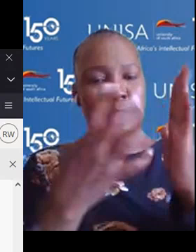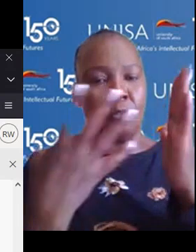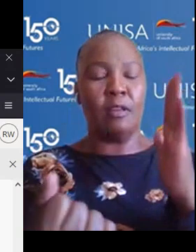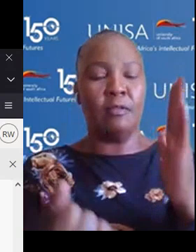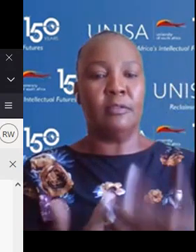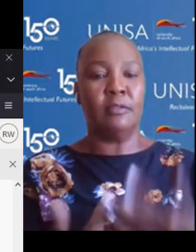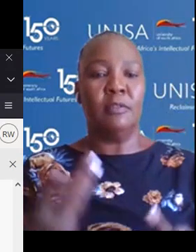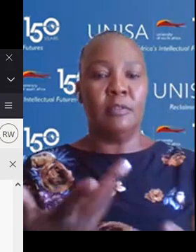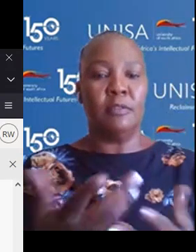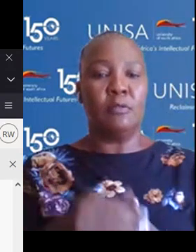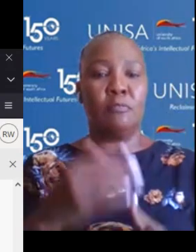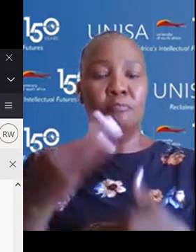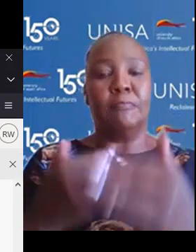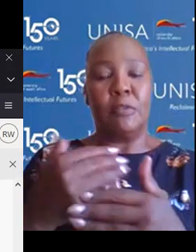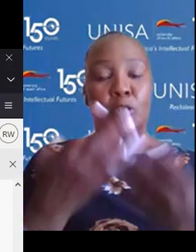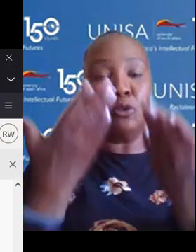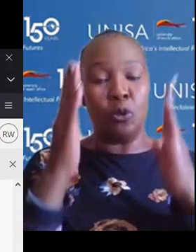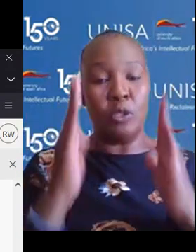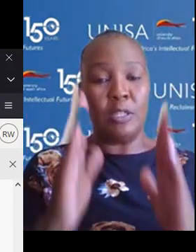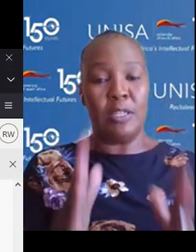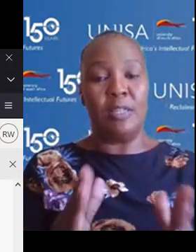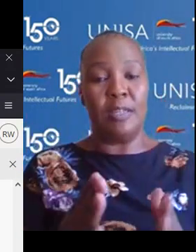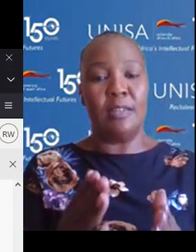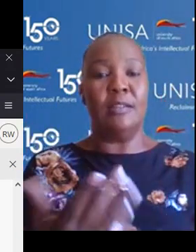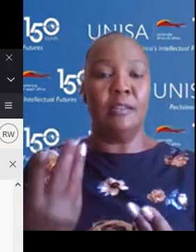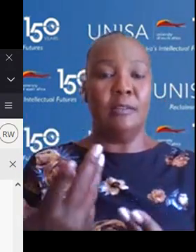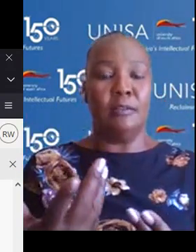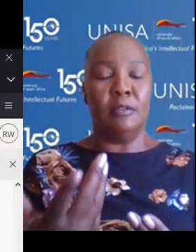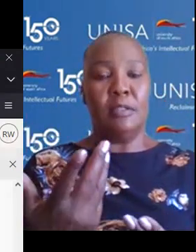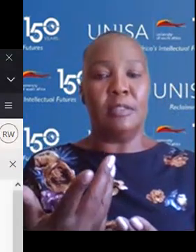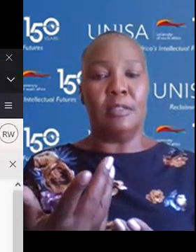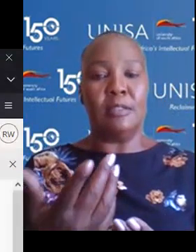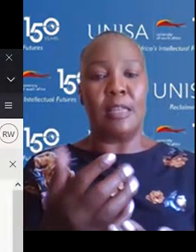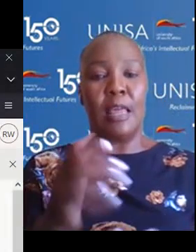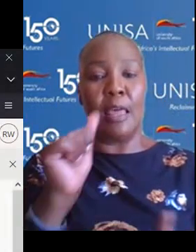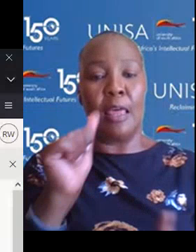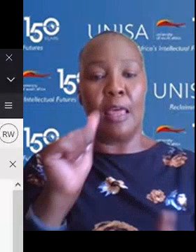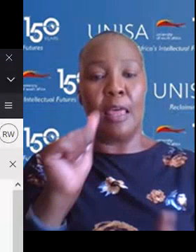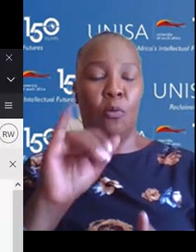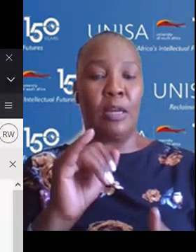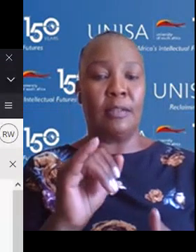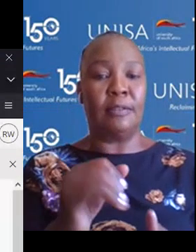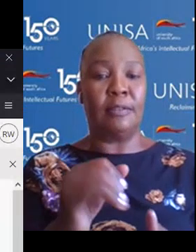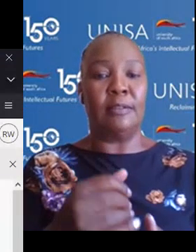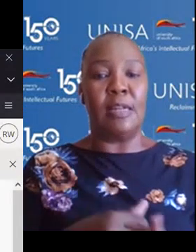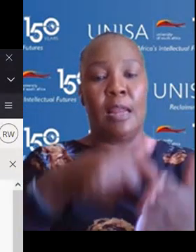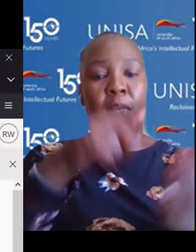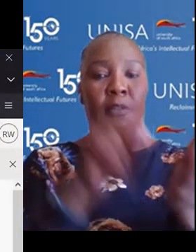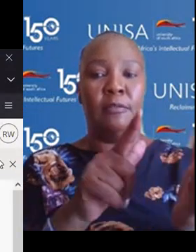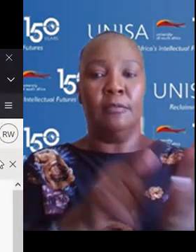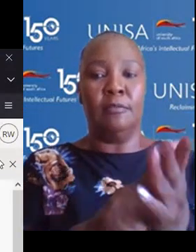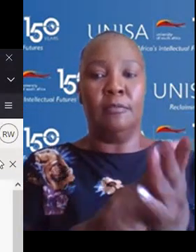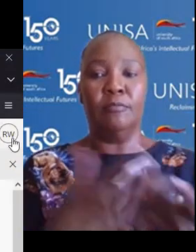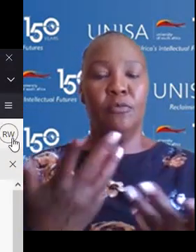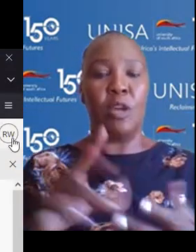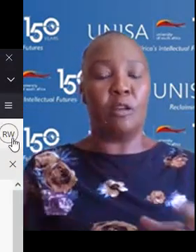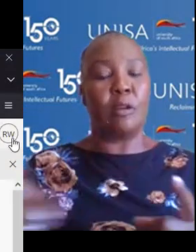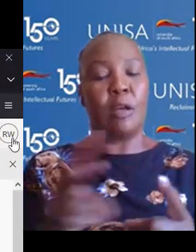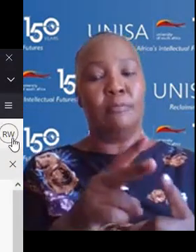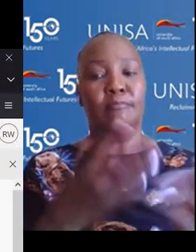you should, for instance, if you're a UNISA student, have an A1 education license. So just remember, you can come here to view all